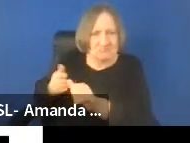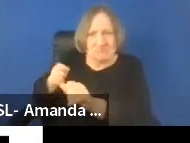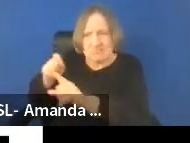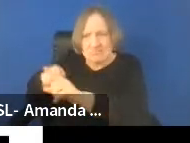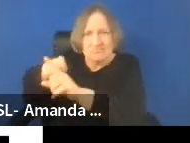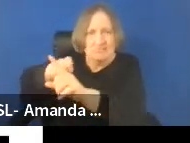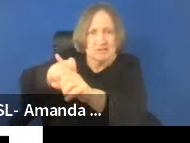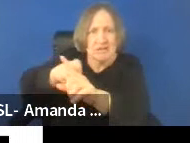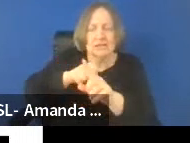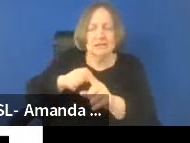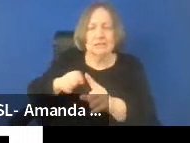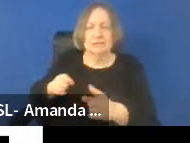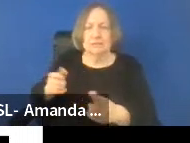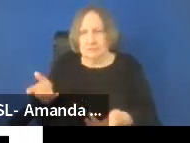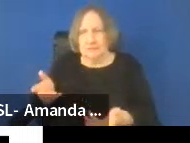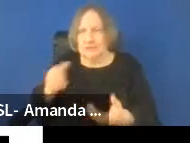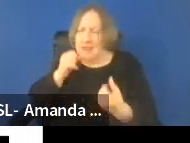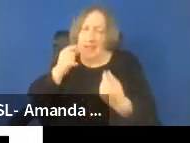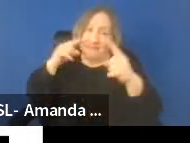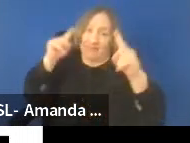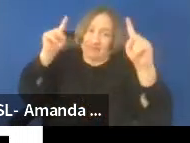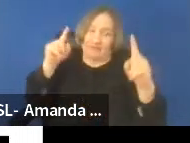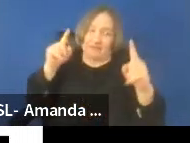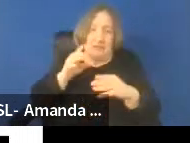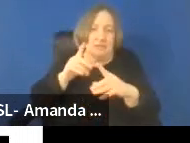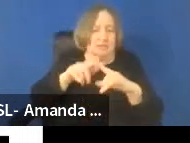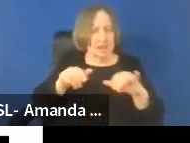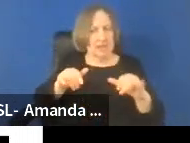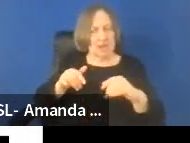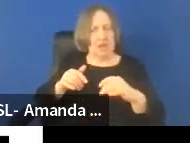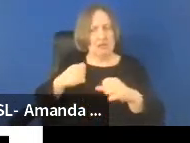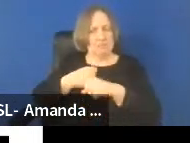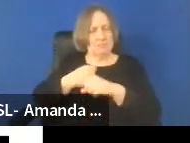effective, but it's also having consequences in their lives that are